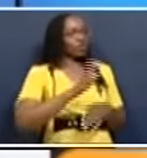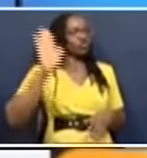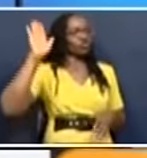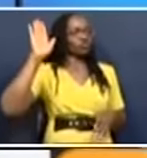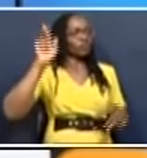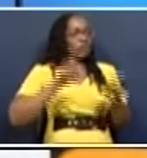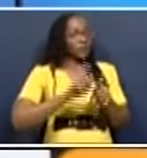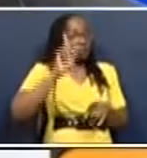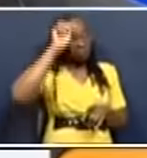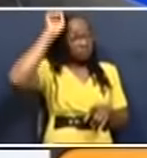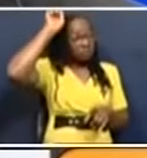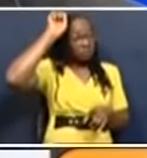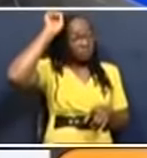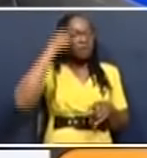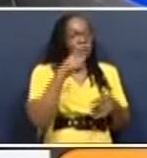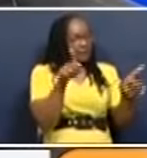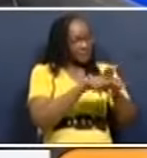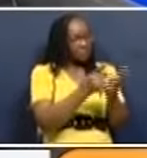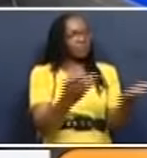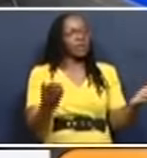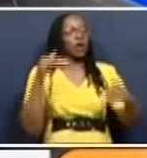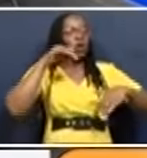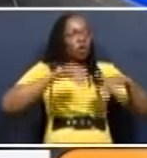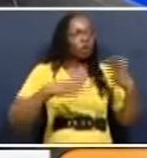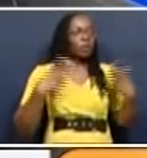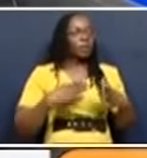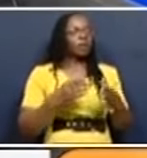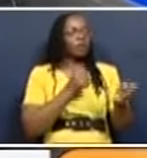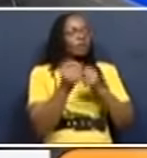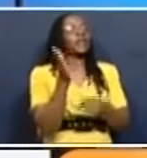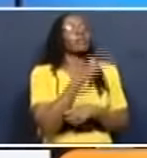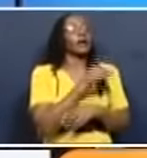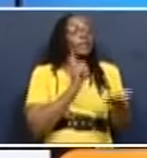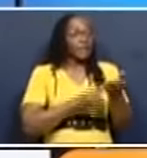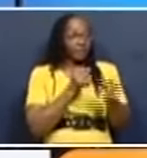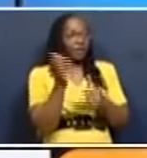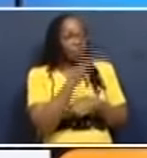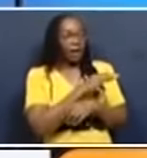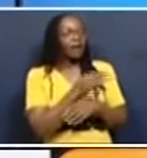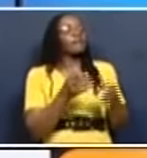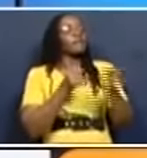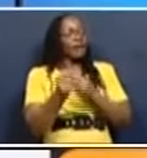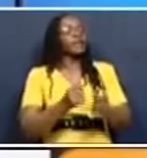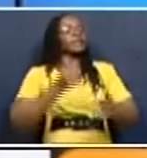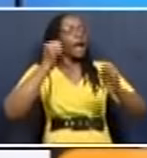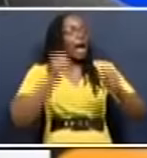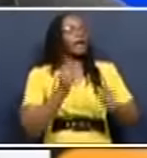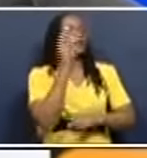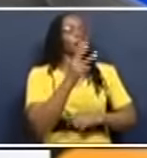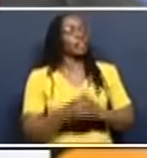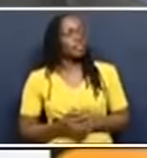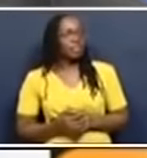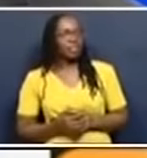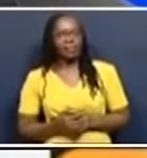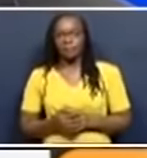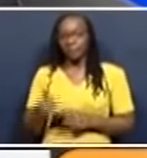Githu Muigai also said the same thing. Corruption cartels fight back, and when they fight back hard. Well, I'm glad that Kenyans know